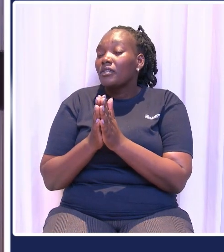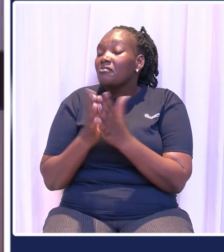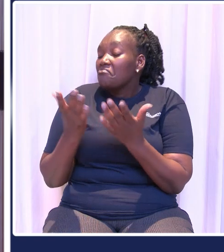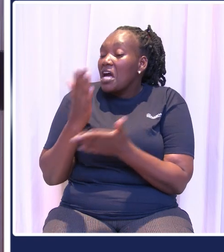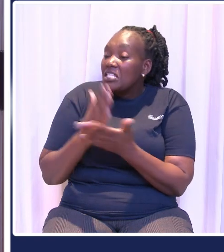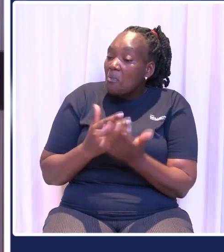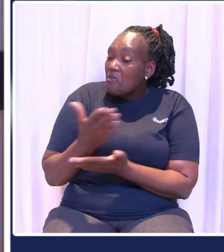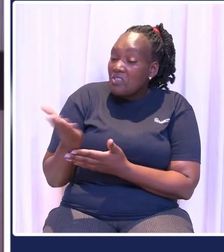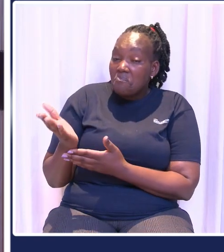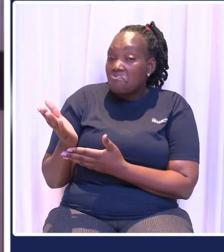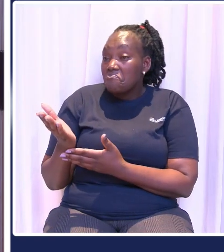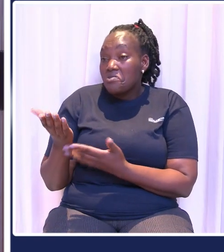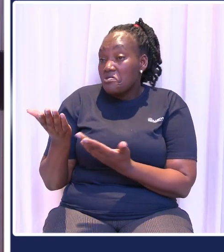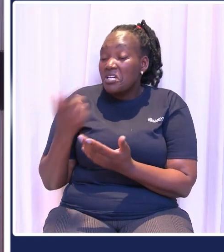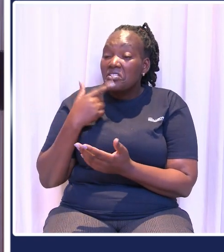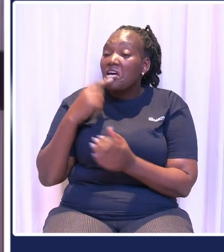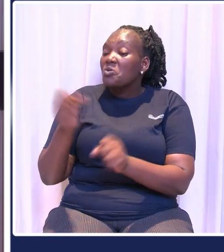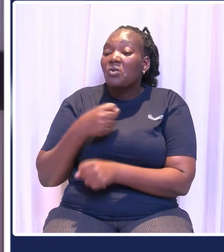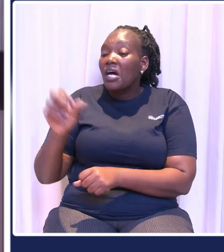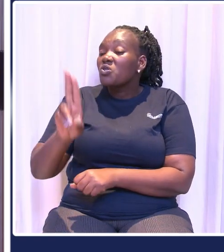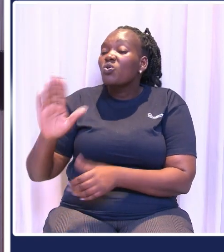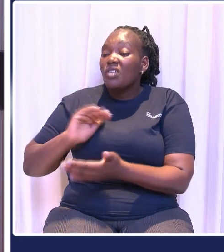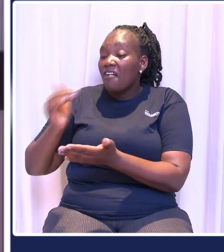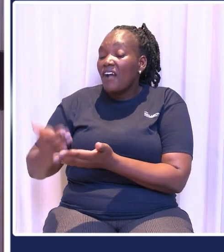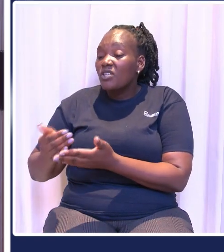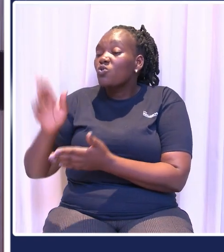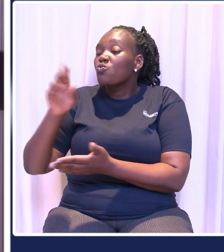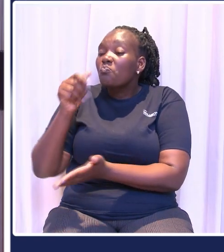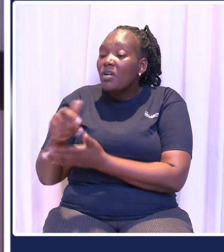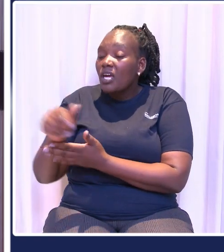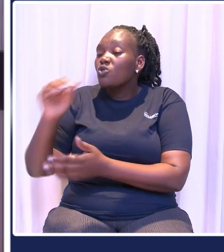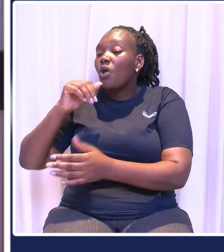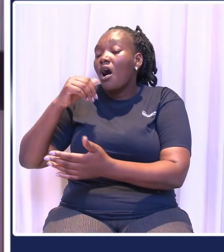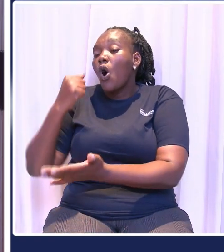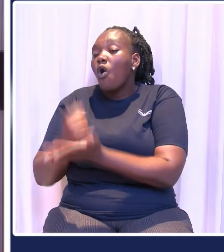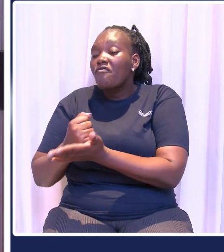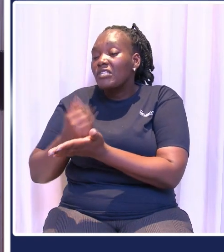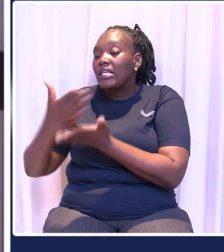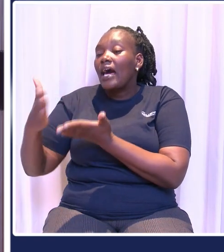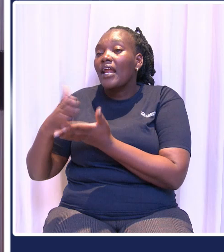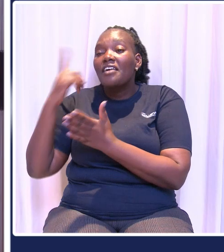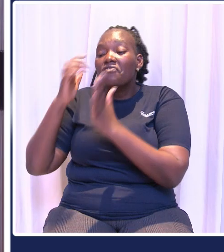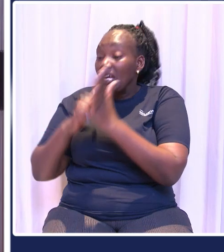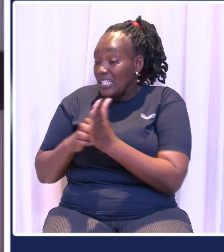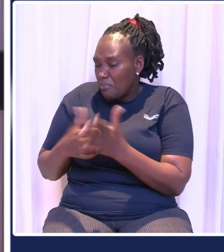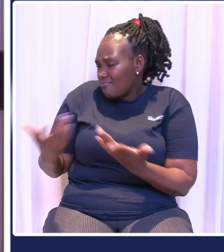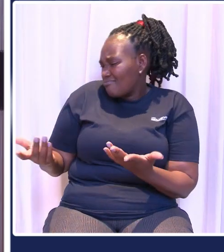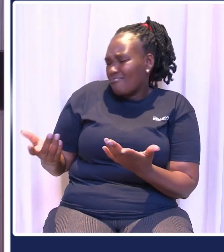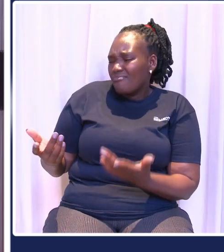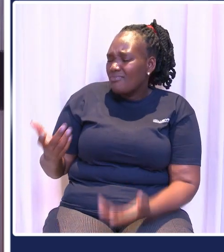some of them will say, look, you can't use our funds to pay your rent, your office rent, for instance. Oh, it sounds